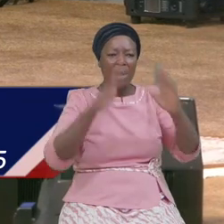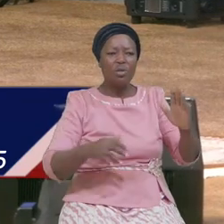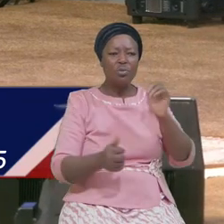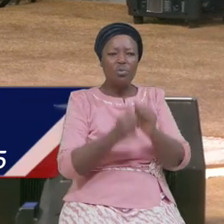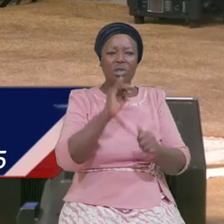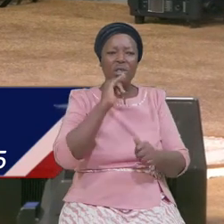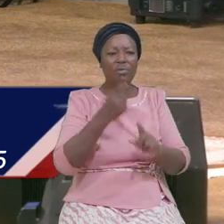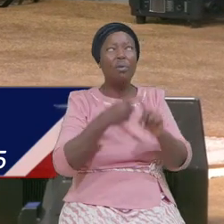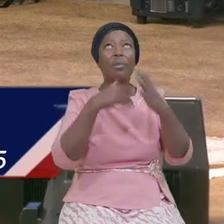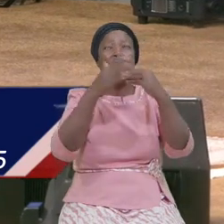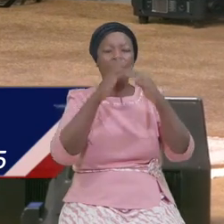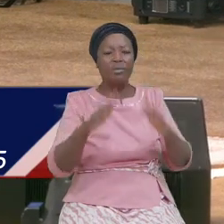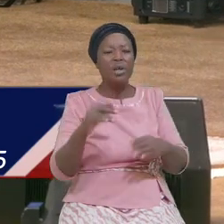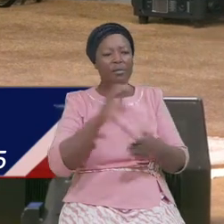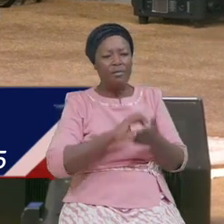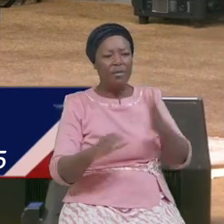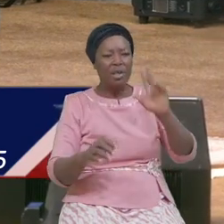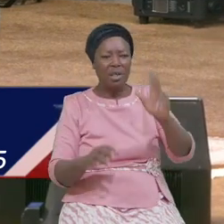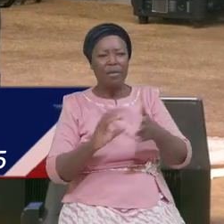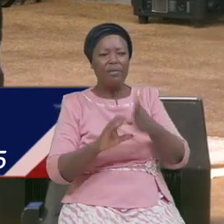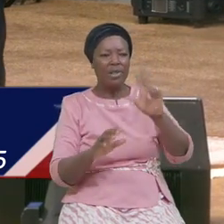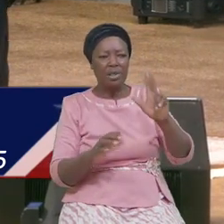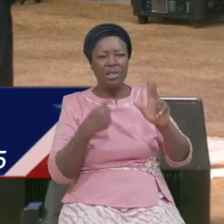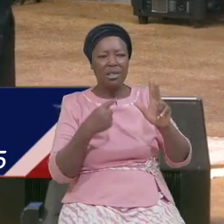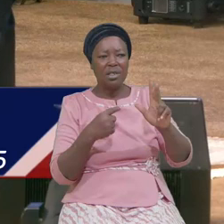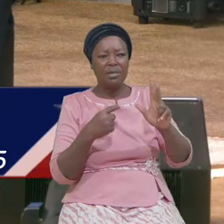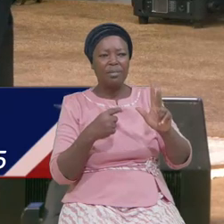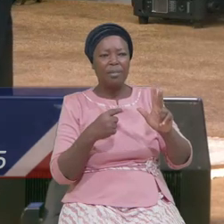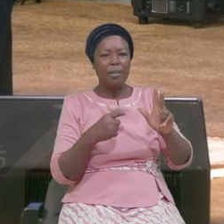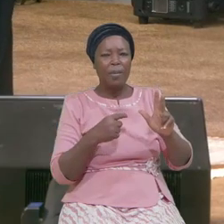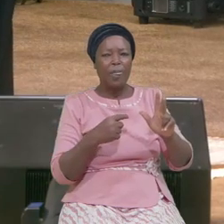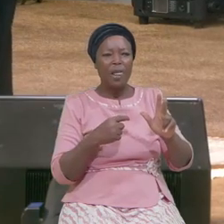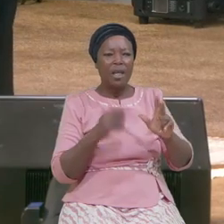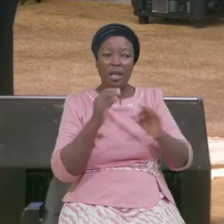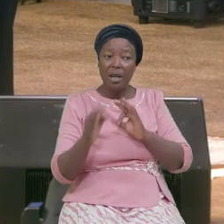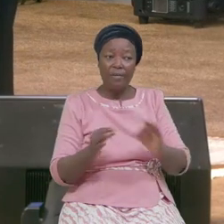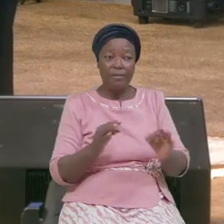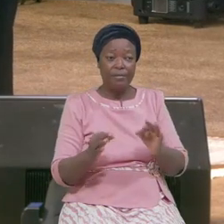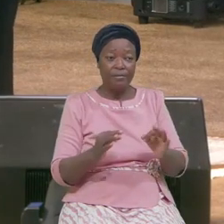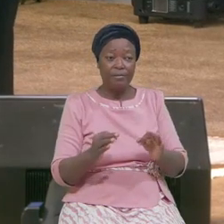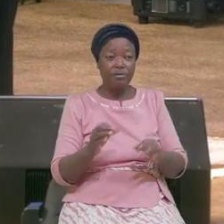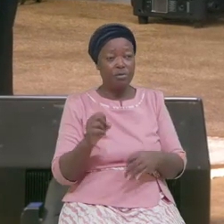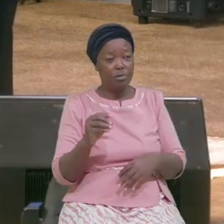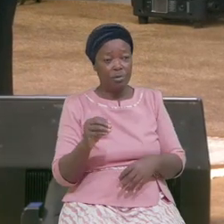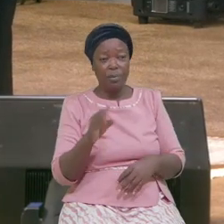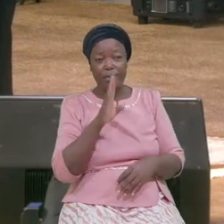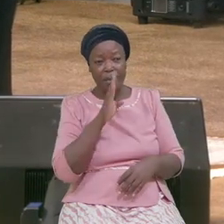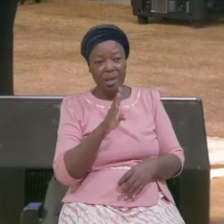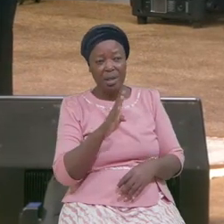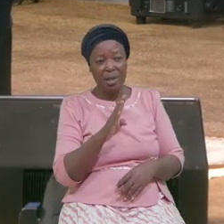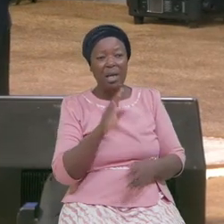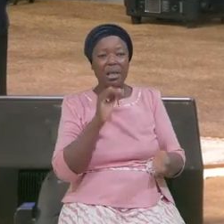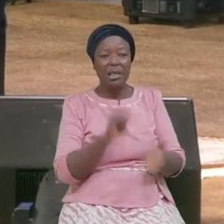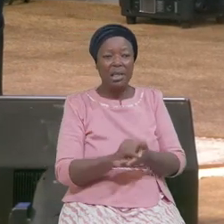from heaven. Verse 3, it says, if so be